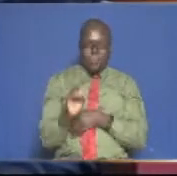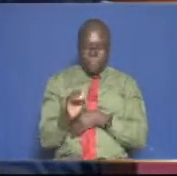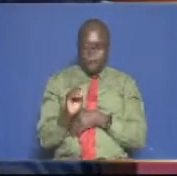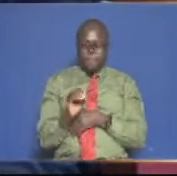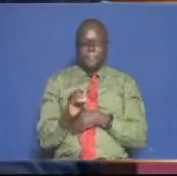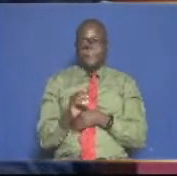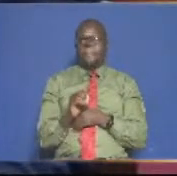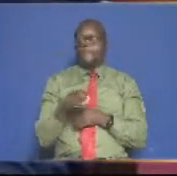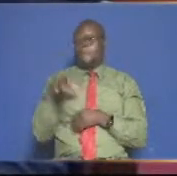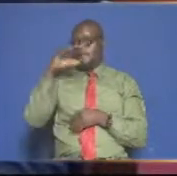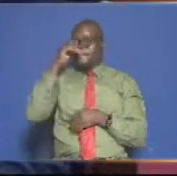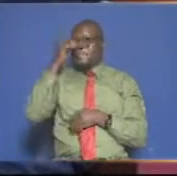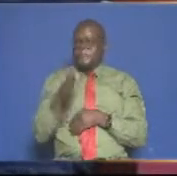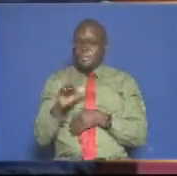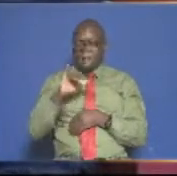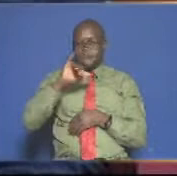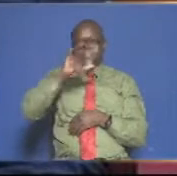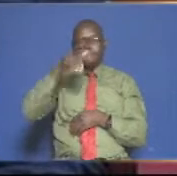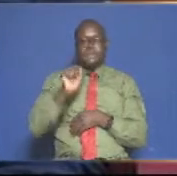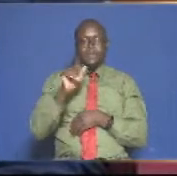Mr. Speaker, Jakoyo cared.